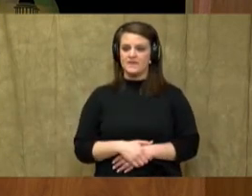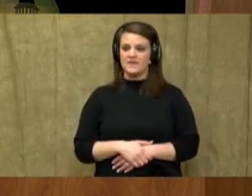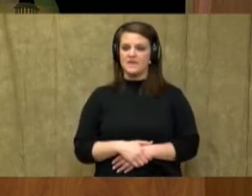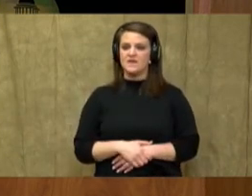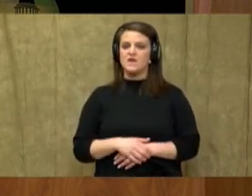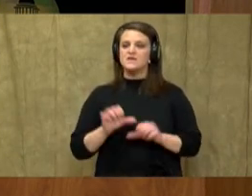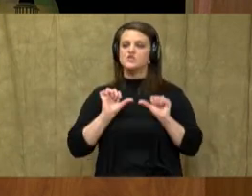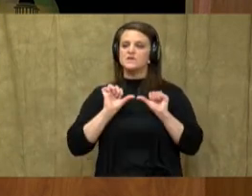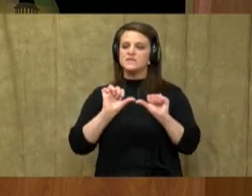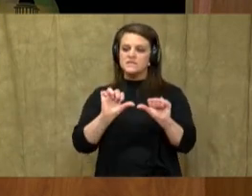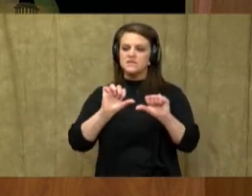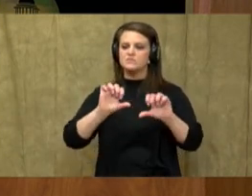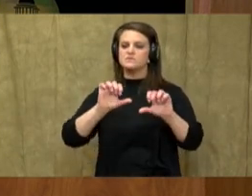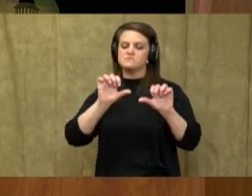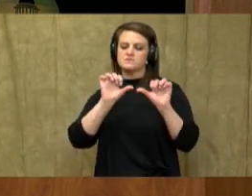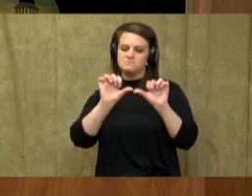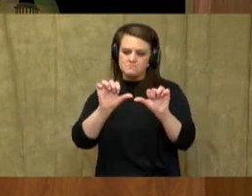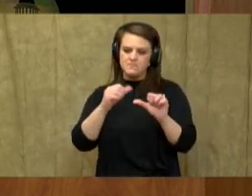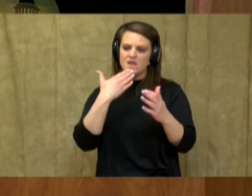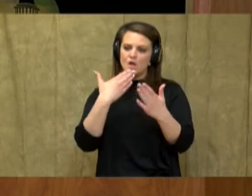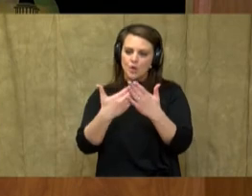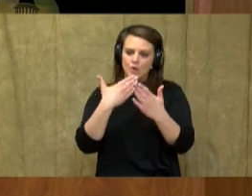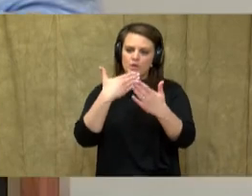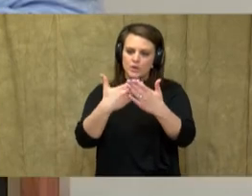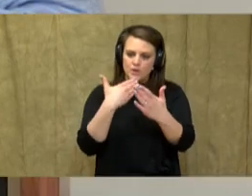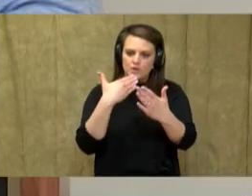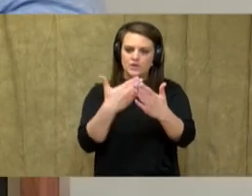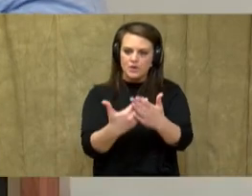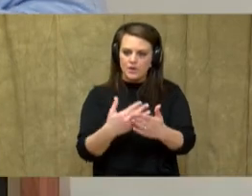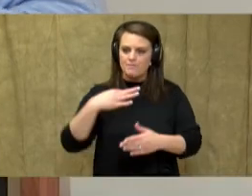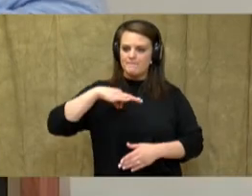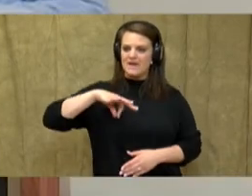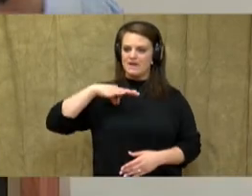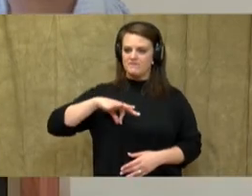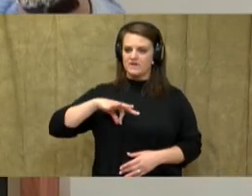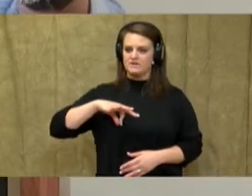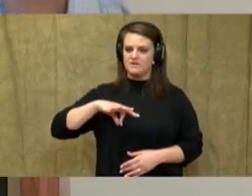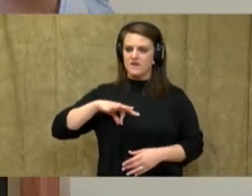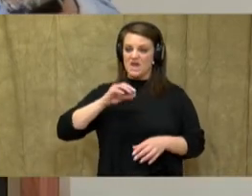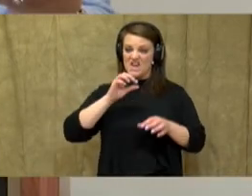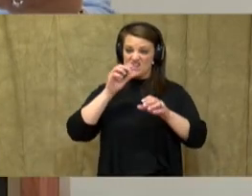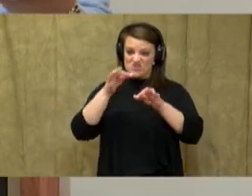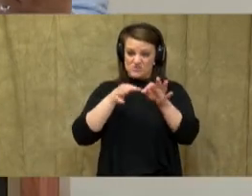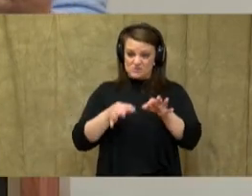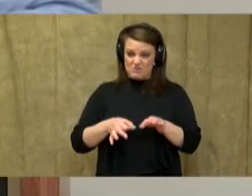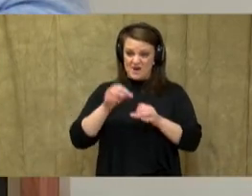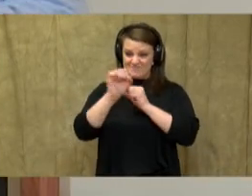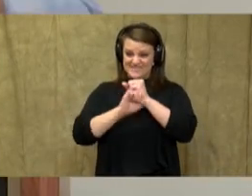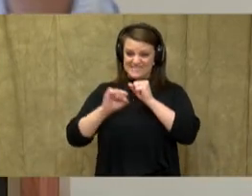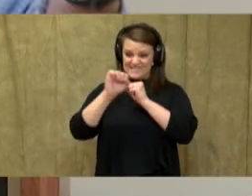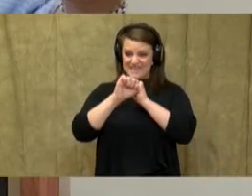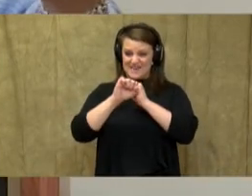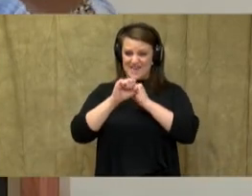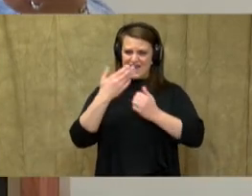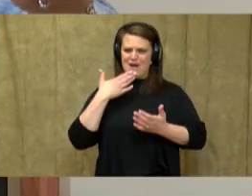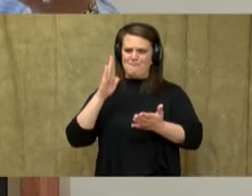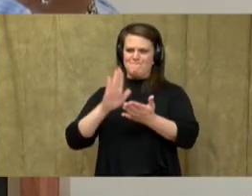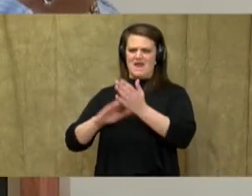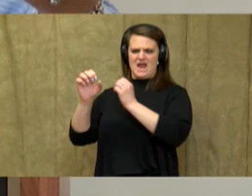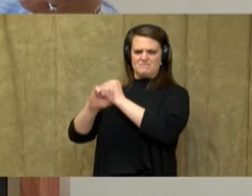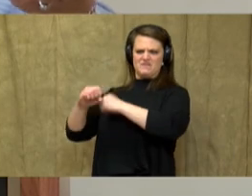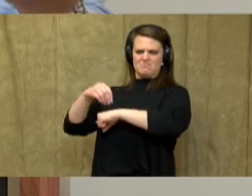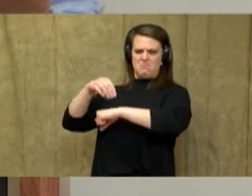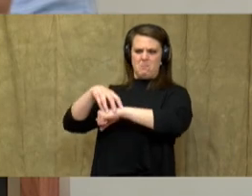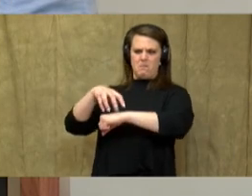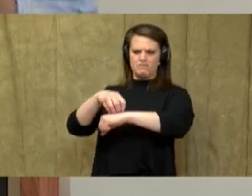she continuously talked about the good things they did. And even when she was describing mosquitoes, that they ate mosquitoes and how bad mosquitoes